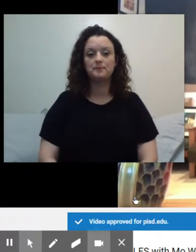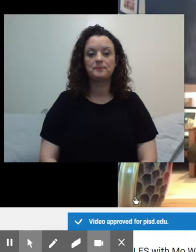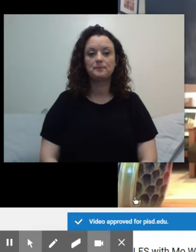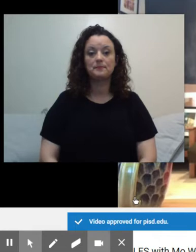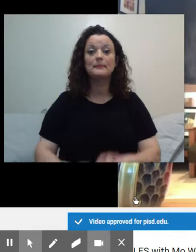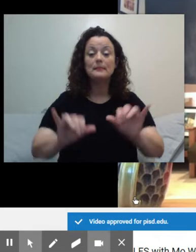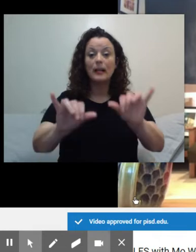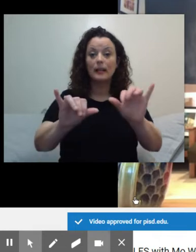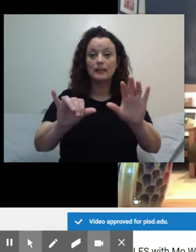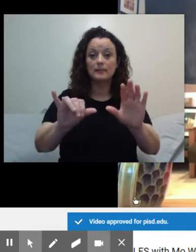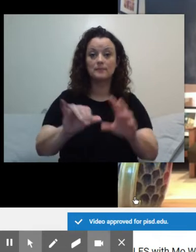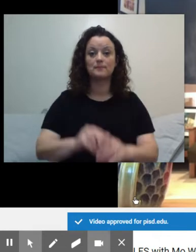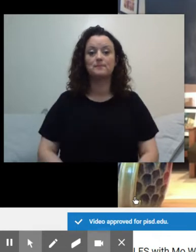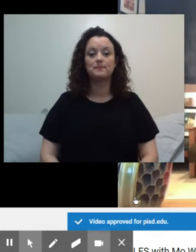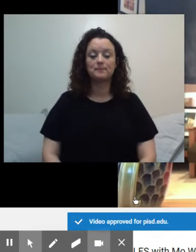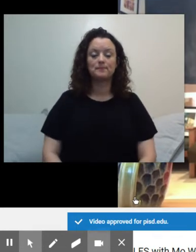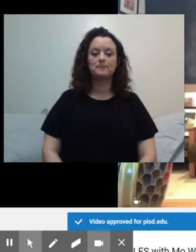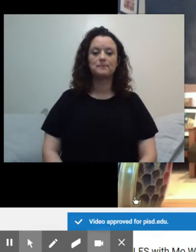Stay right there.